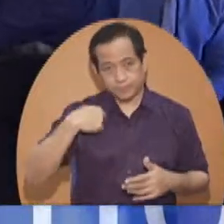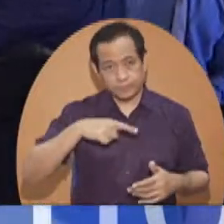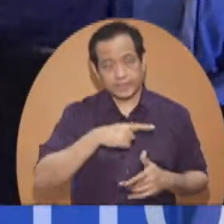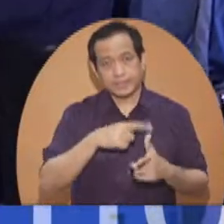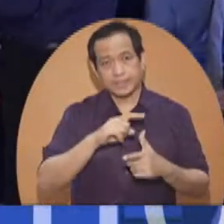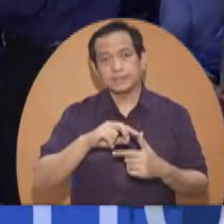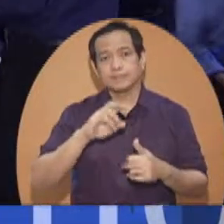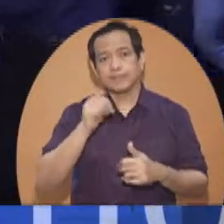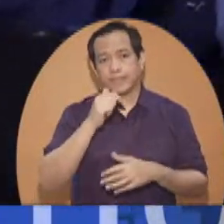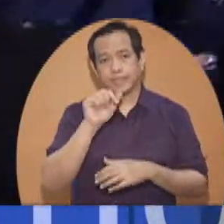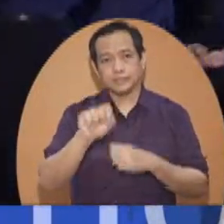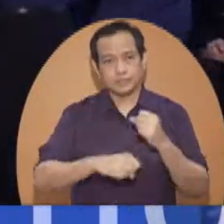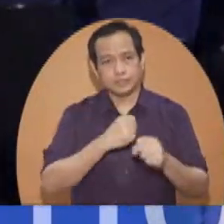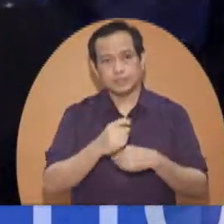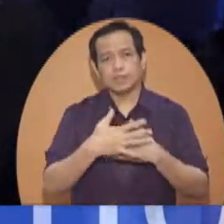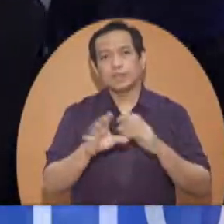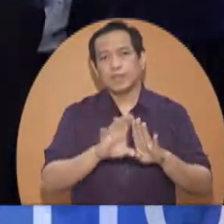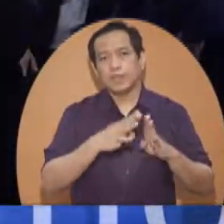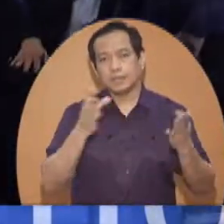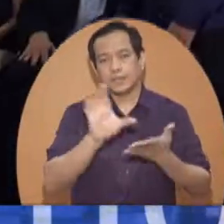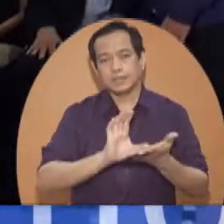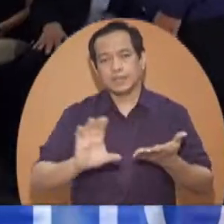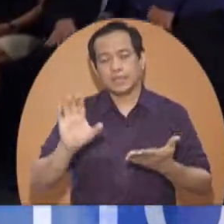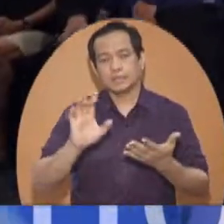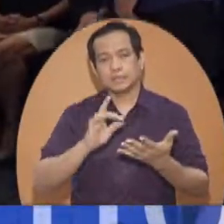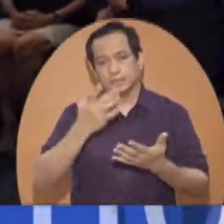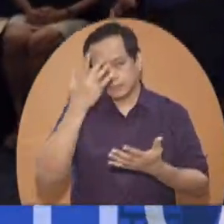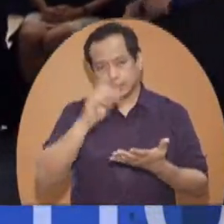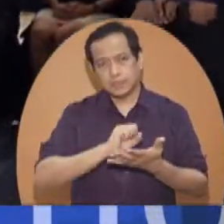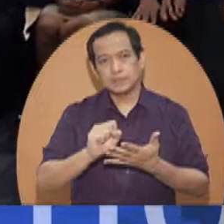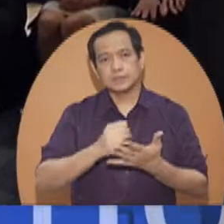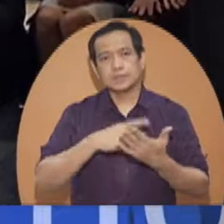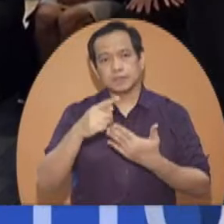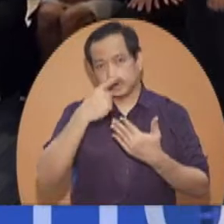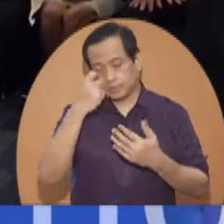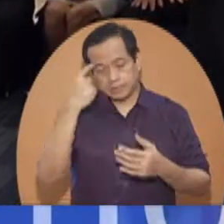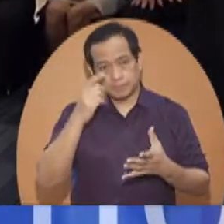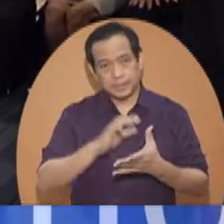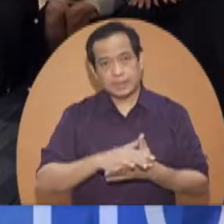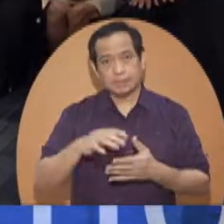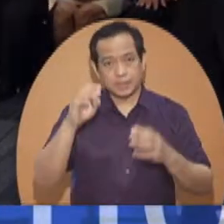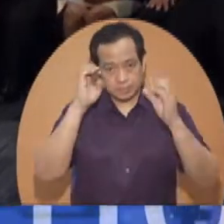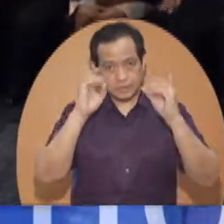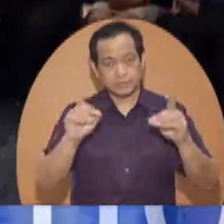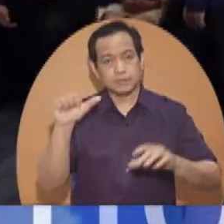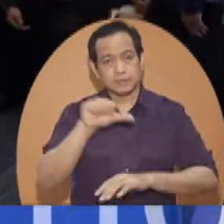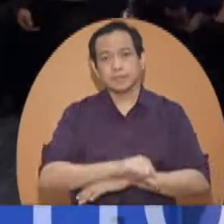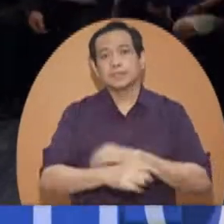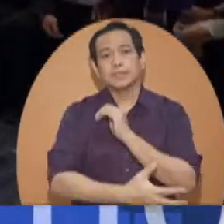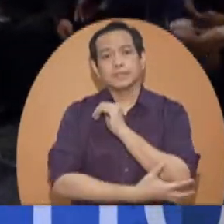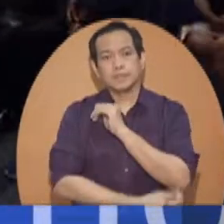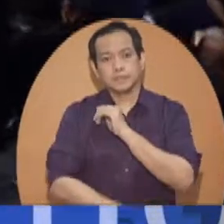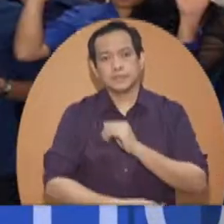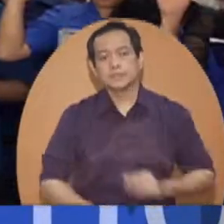he opened the College Scholarship Program because he believed in education as the way to